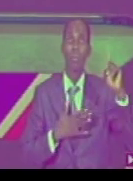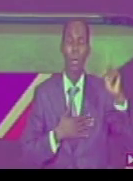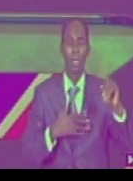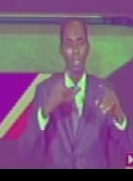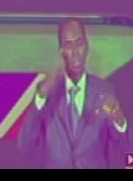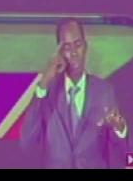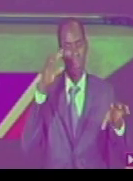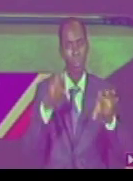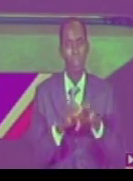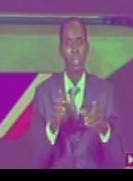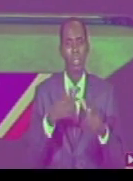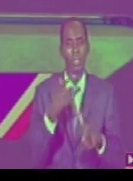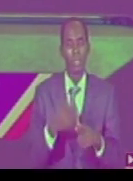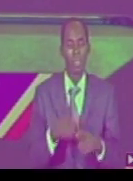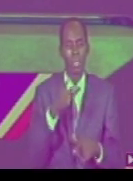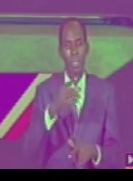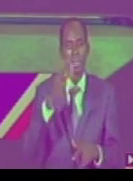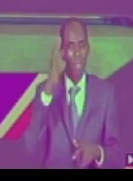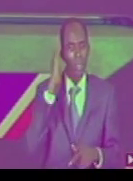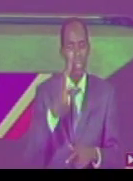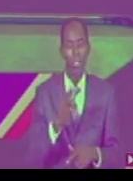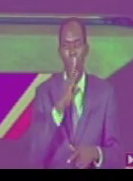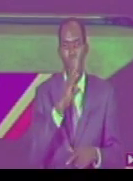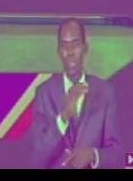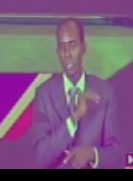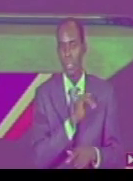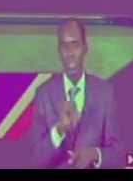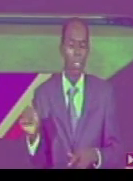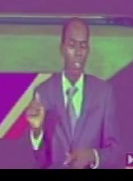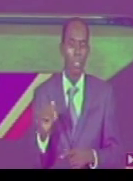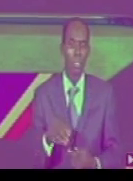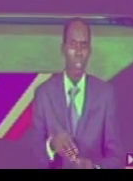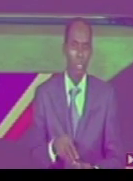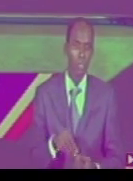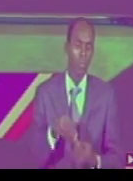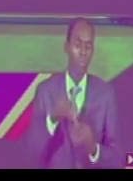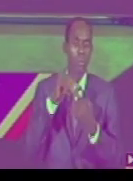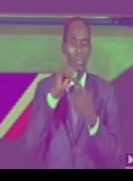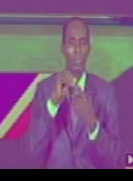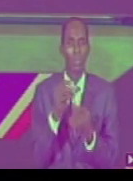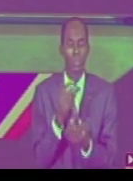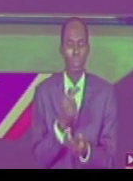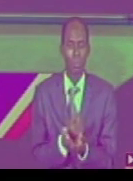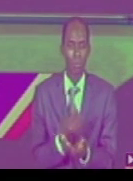then ye shall be a peculiar treasure unto me